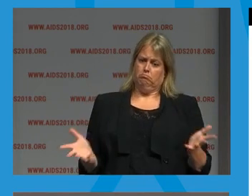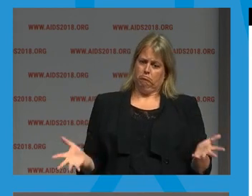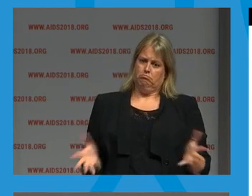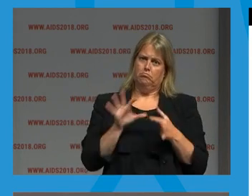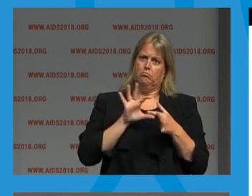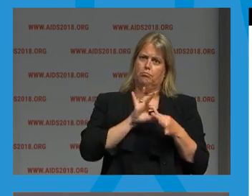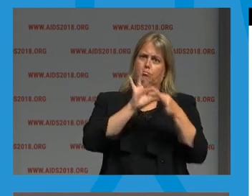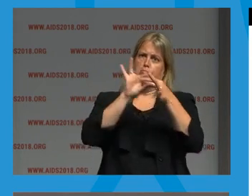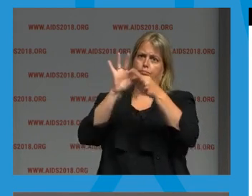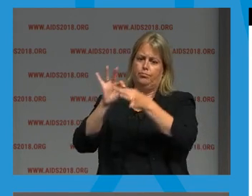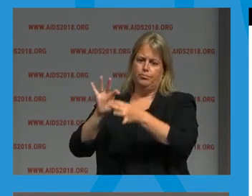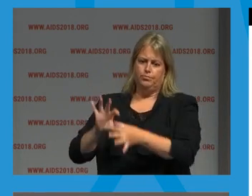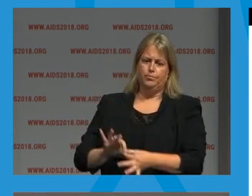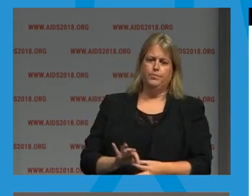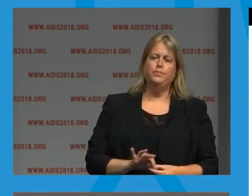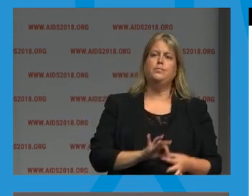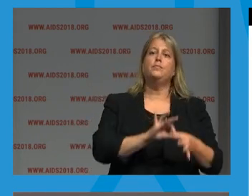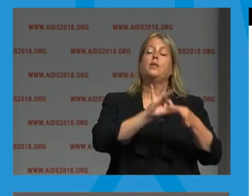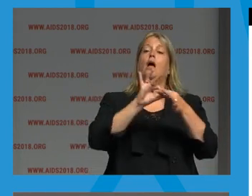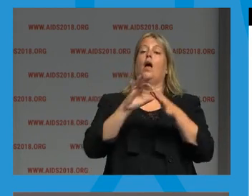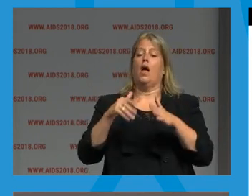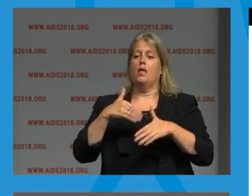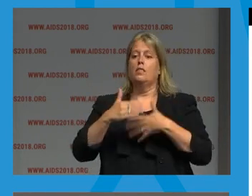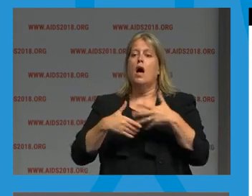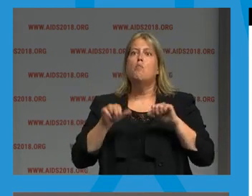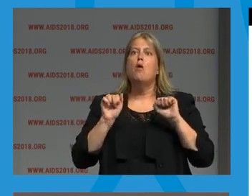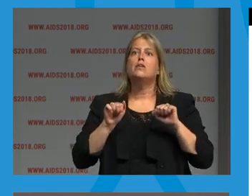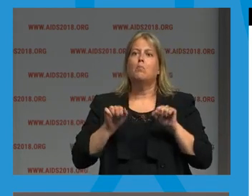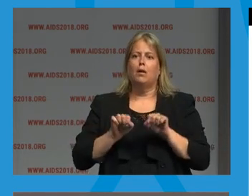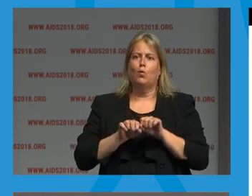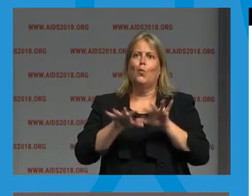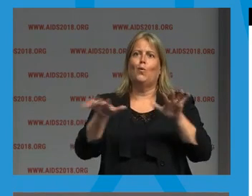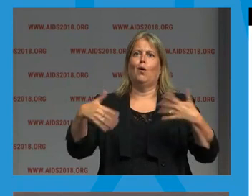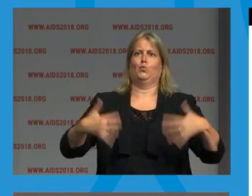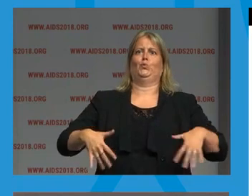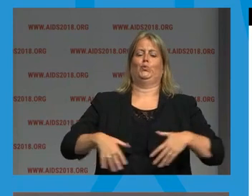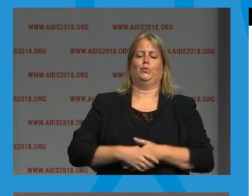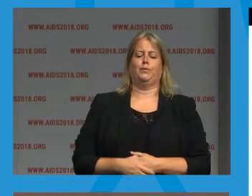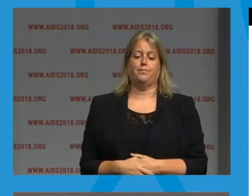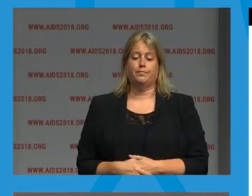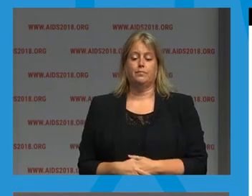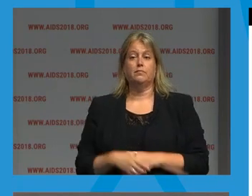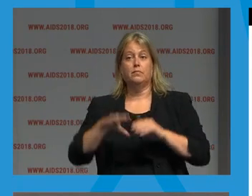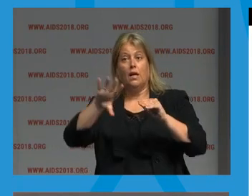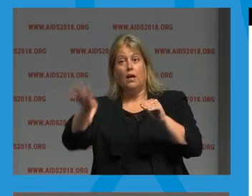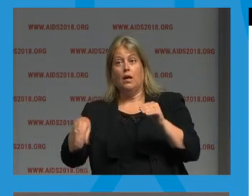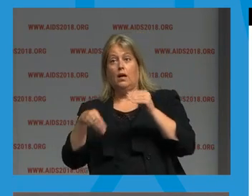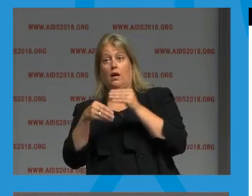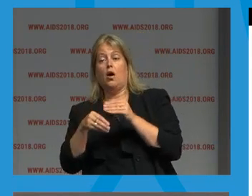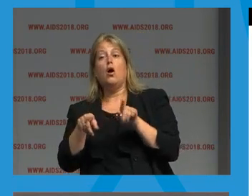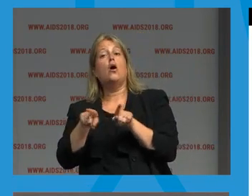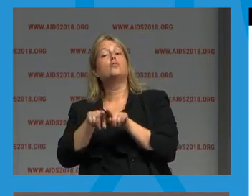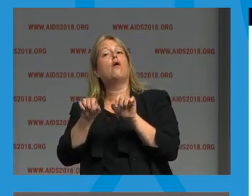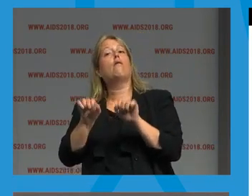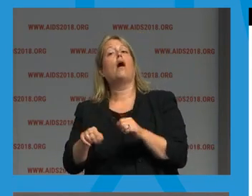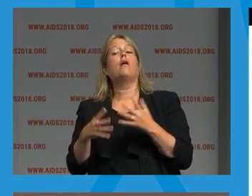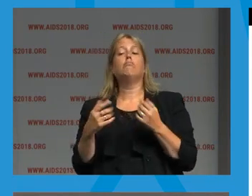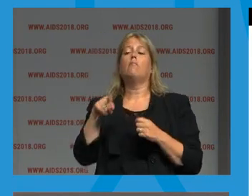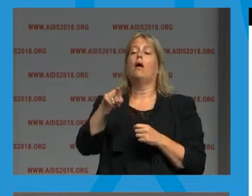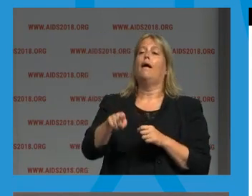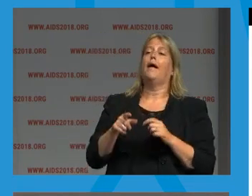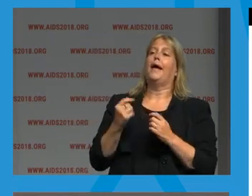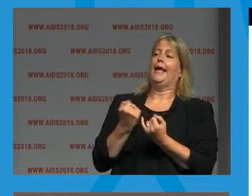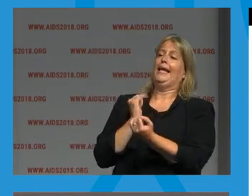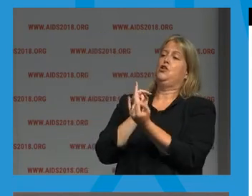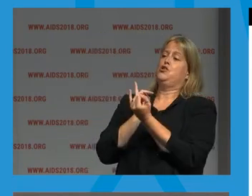and on and on. The possibilities are extraordinary. In addition, you can have individual antibodies